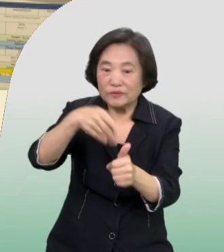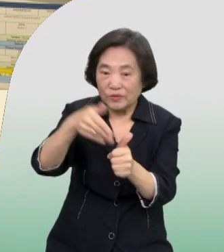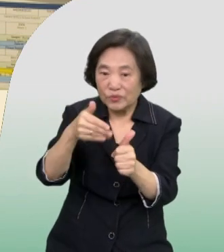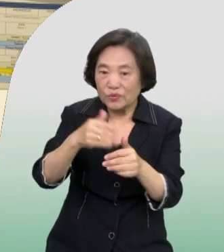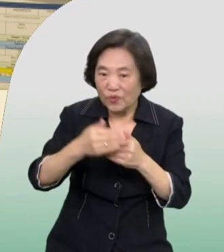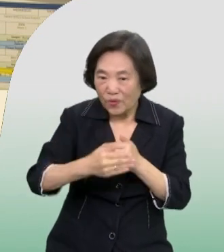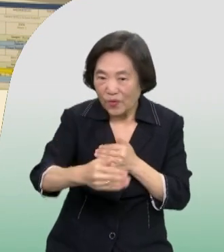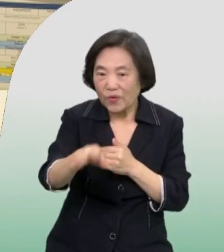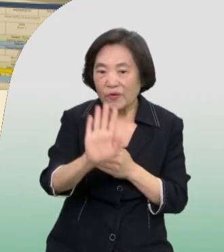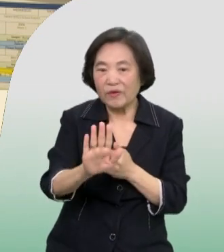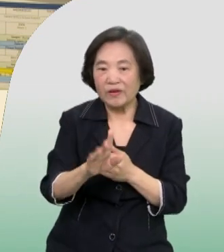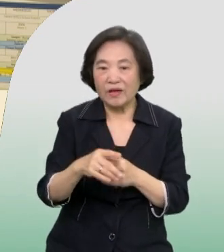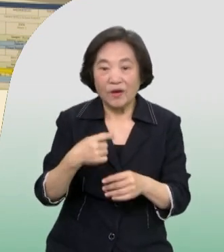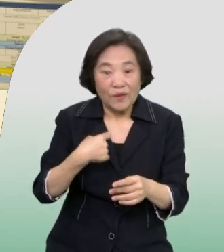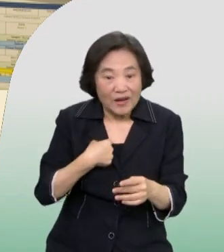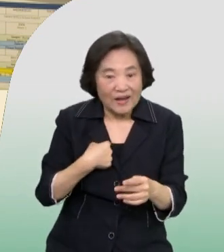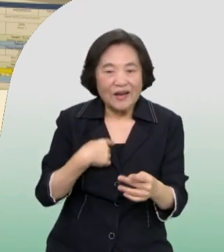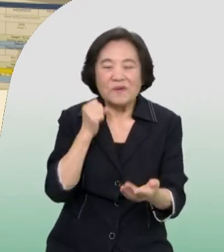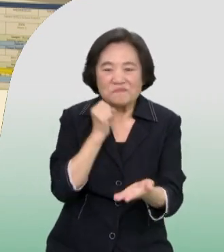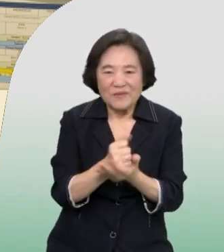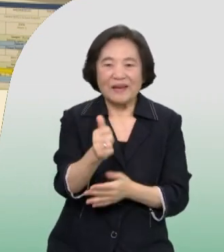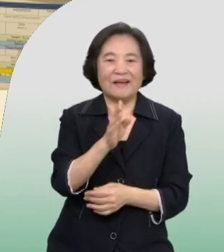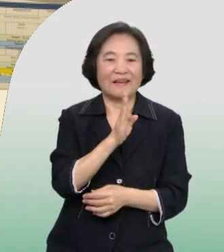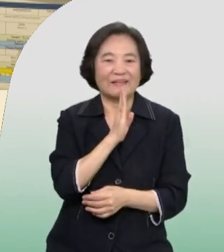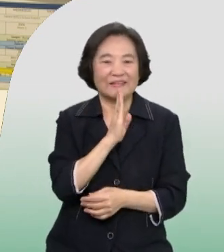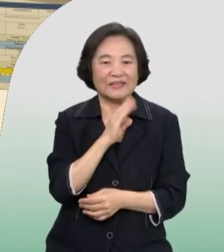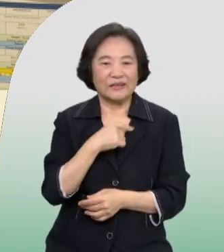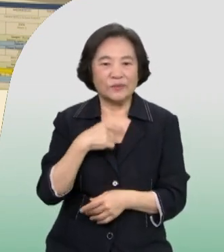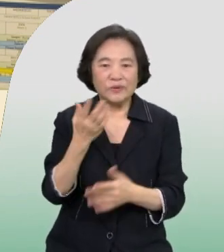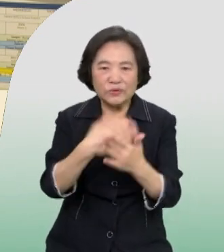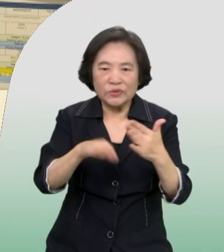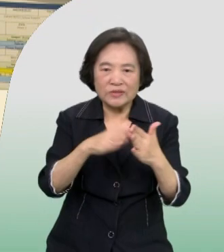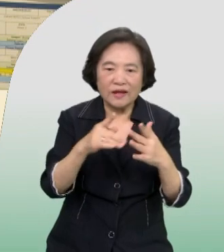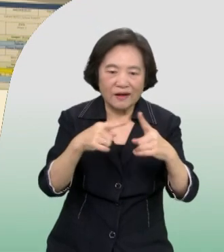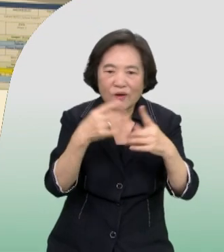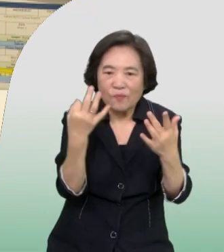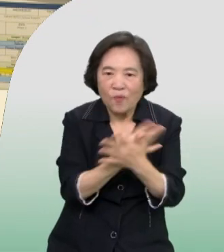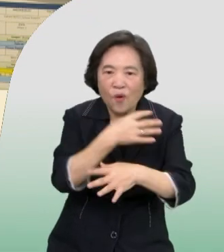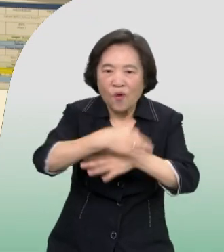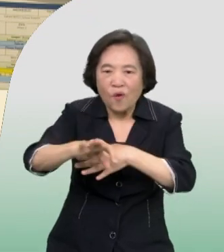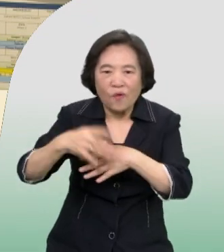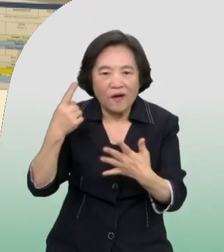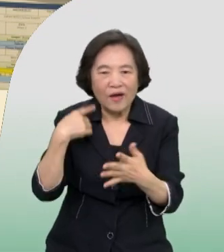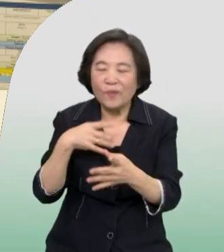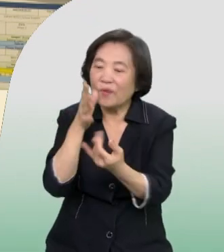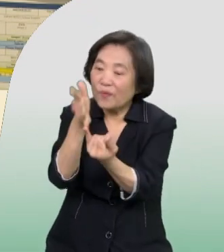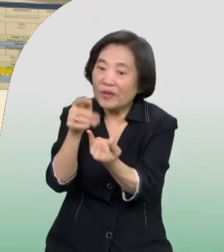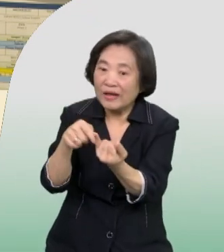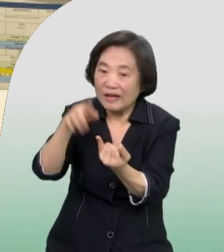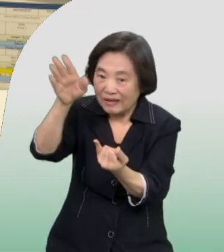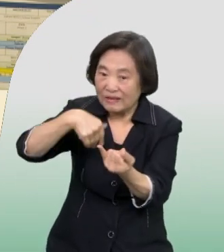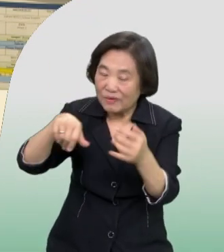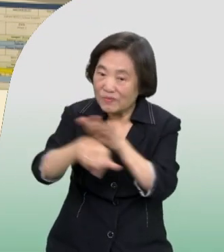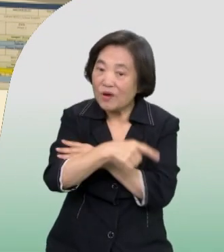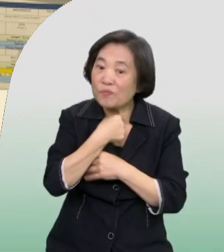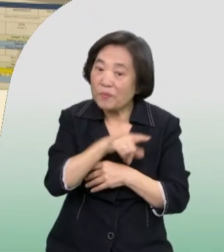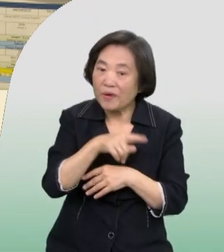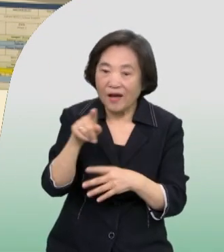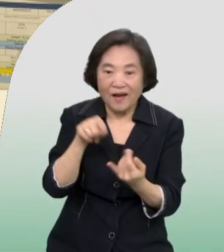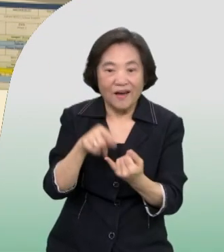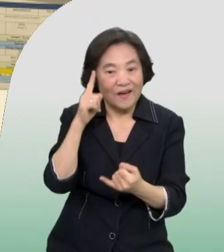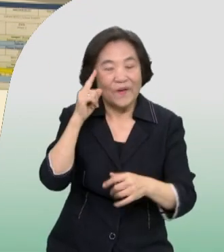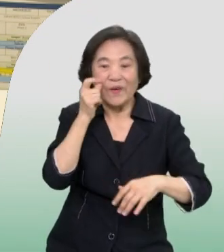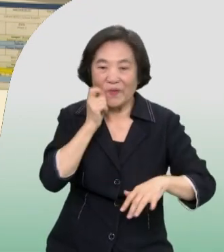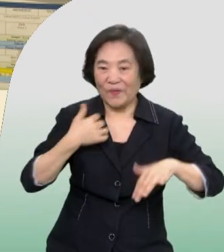together.So I was fortunate that when I had a vacancy come up within the unit, I talked to her about it, and you